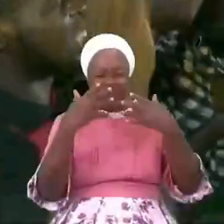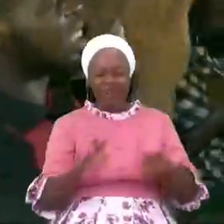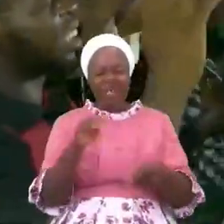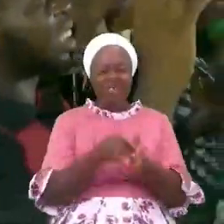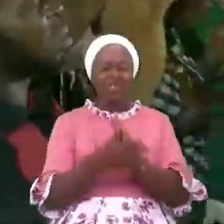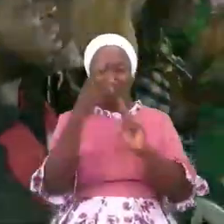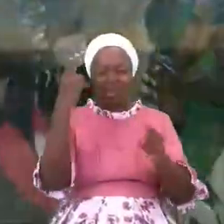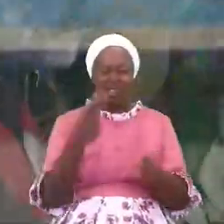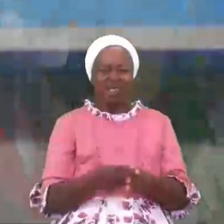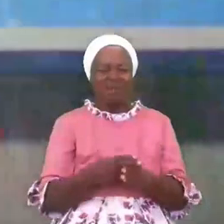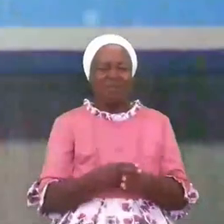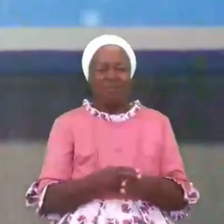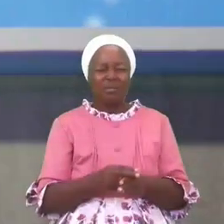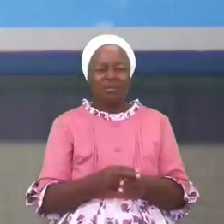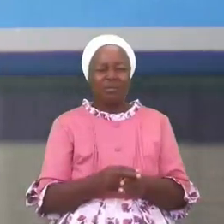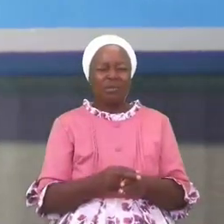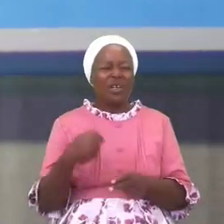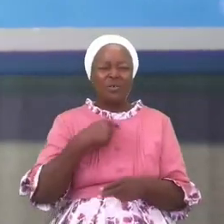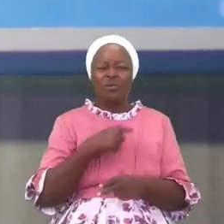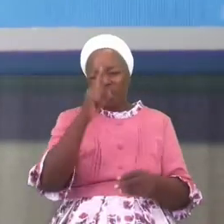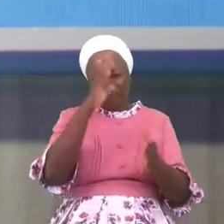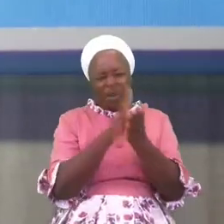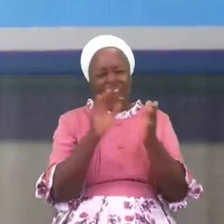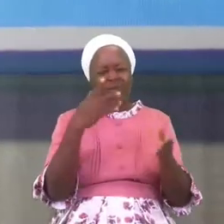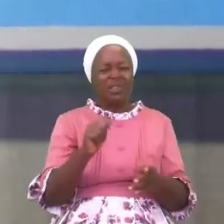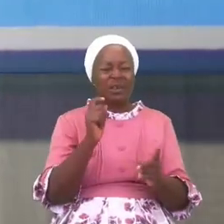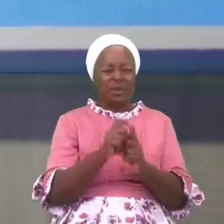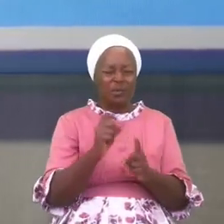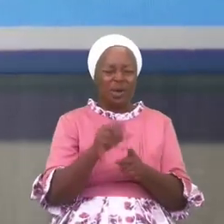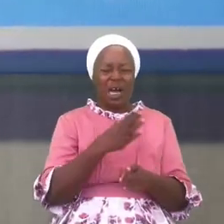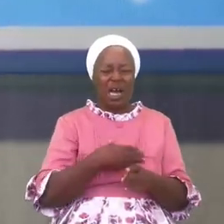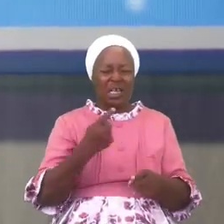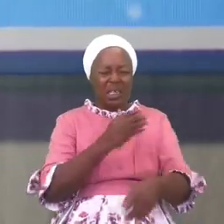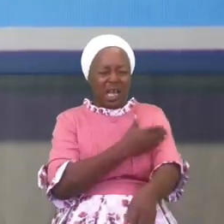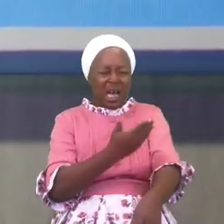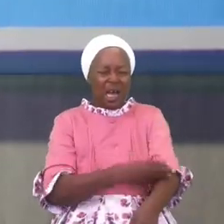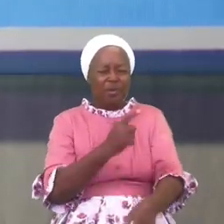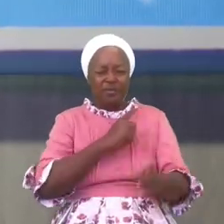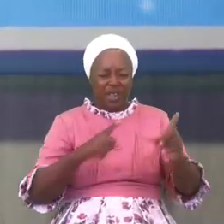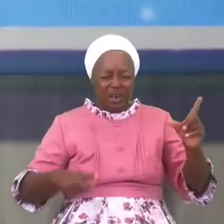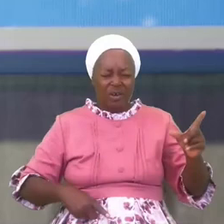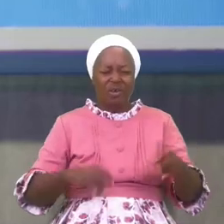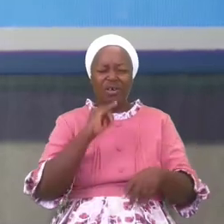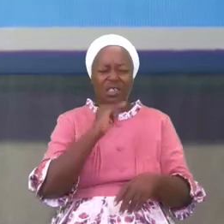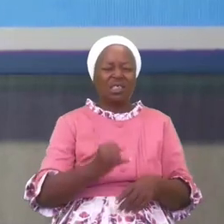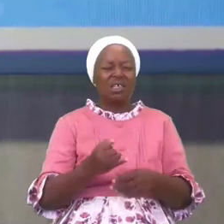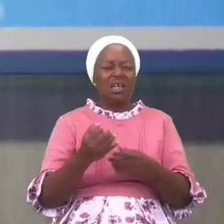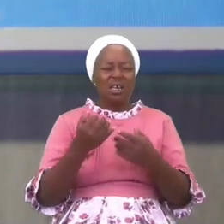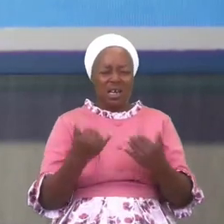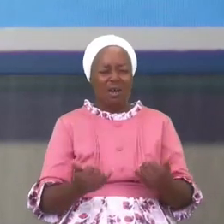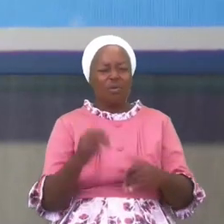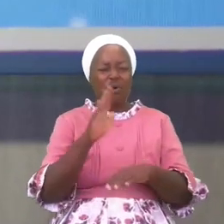the report, and the arm of the Lord is right now upon you. Thank you, Lord, for the answer.